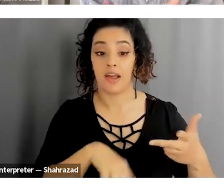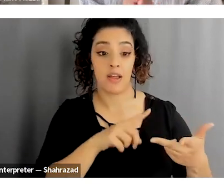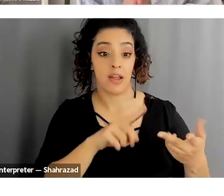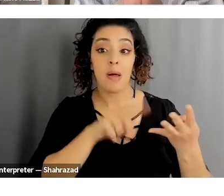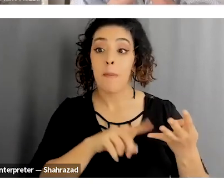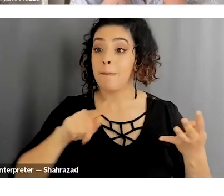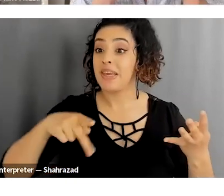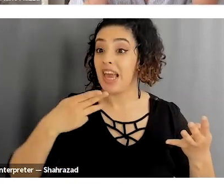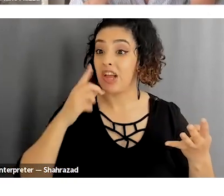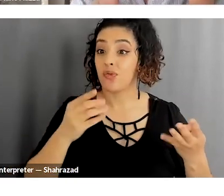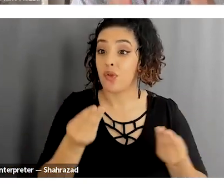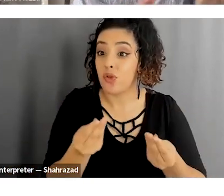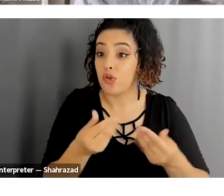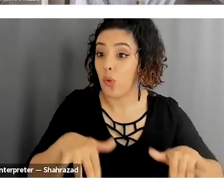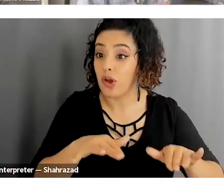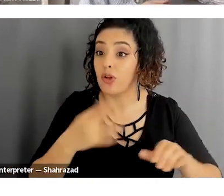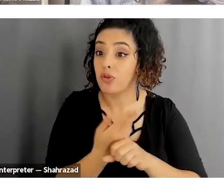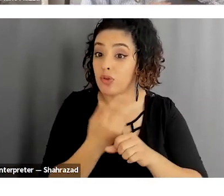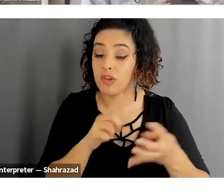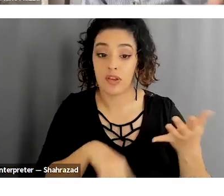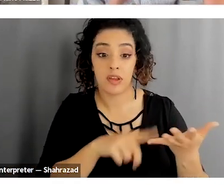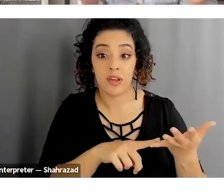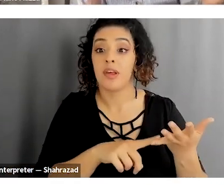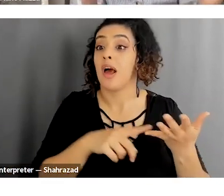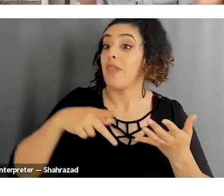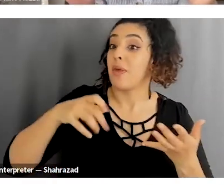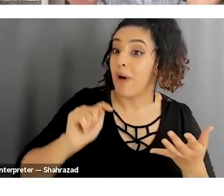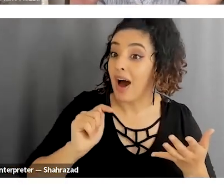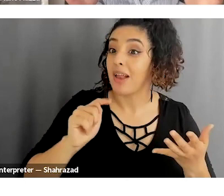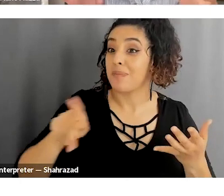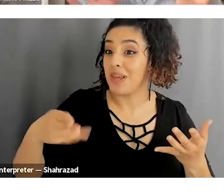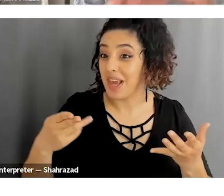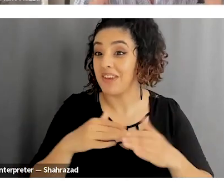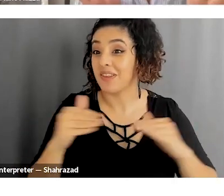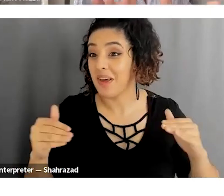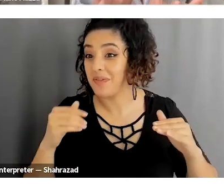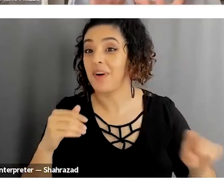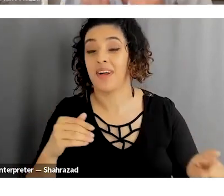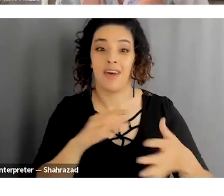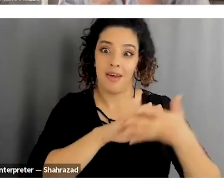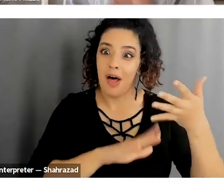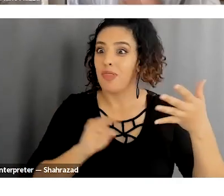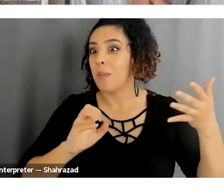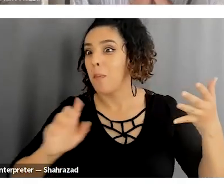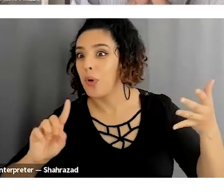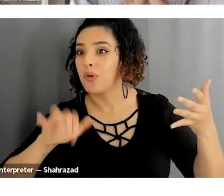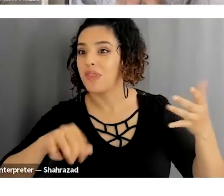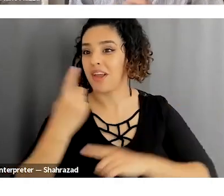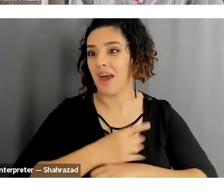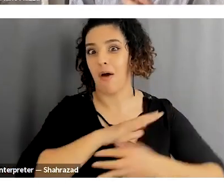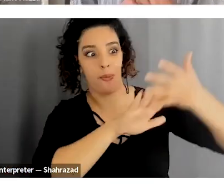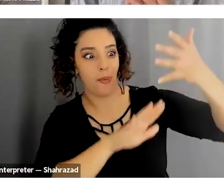you're using, your mood that day, the moon, all these things you have to kind of track to be able to get your color. But I